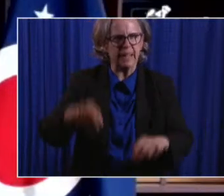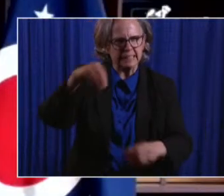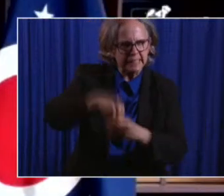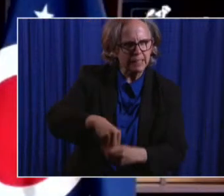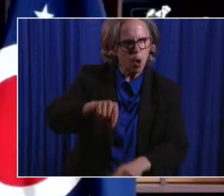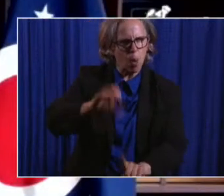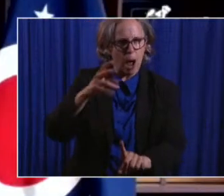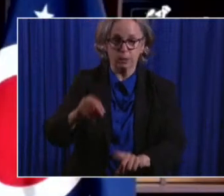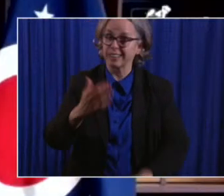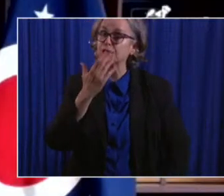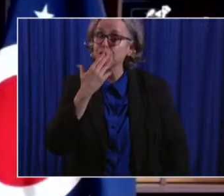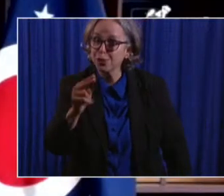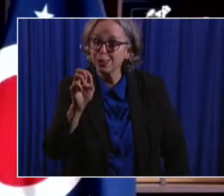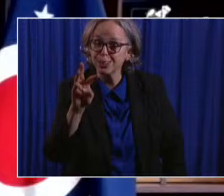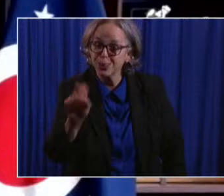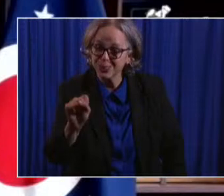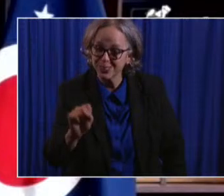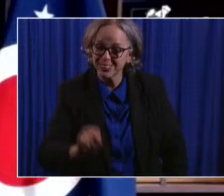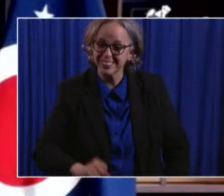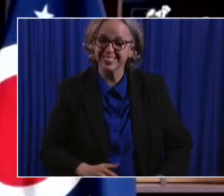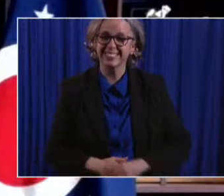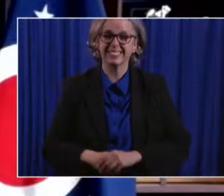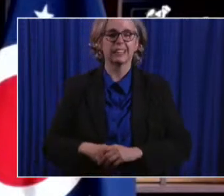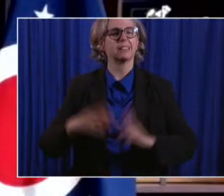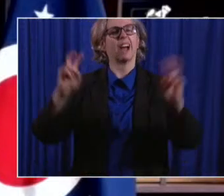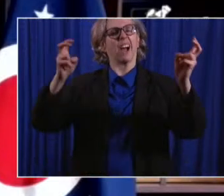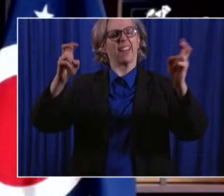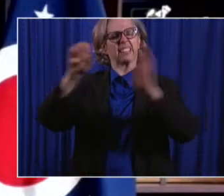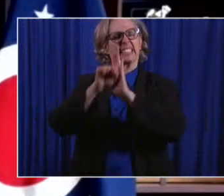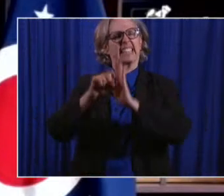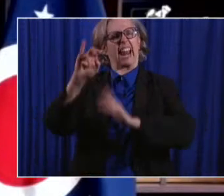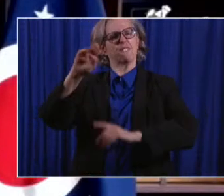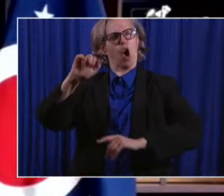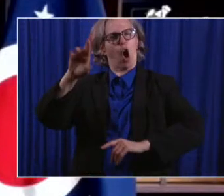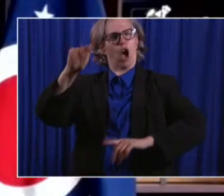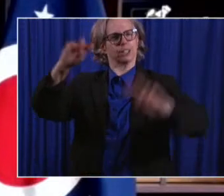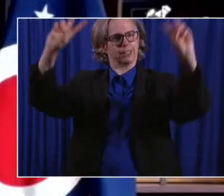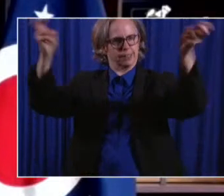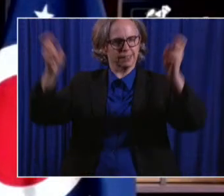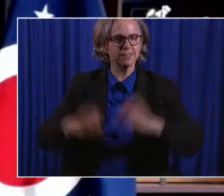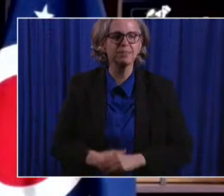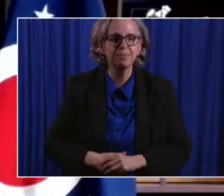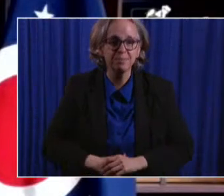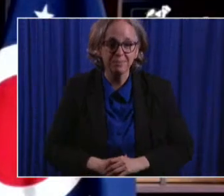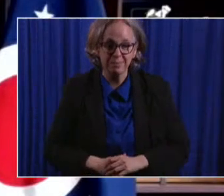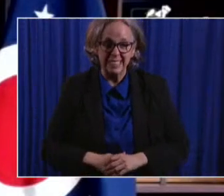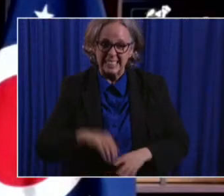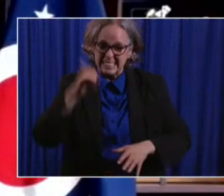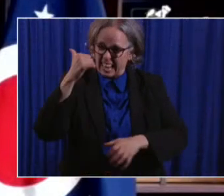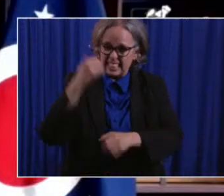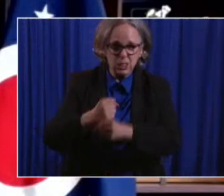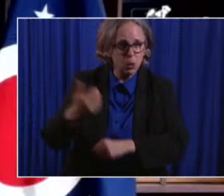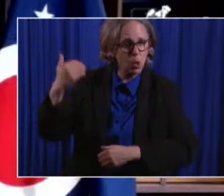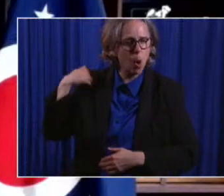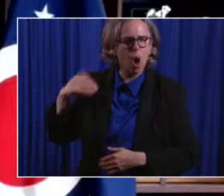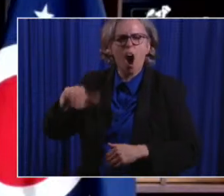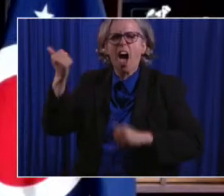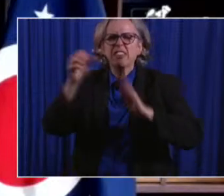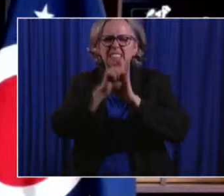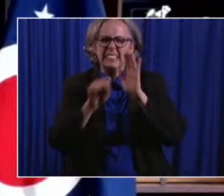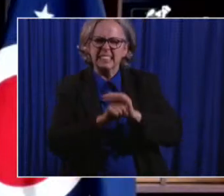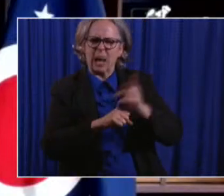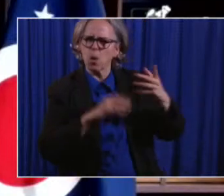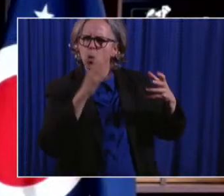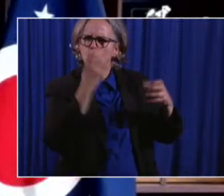against 10 years ago, we were losing jobs to them. Today, we're winning them. And that's great news for all of us. We're back